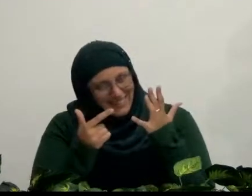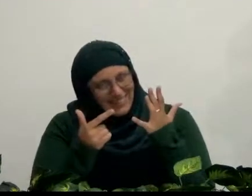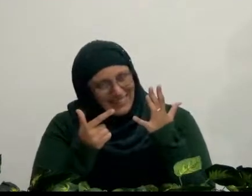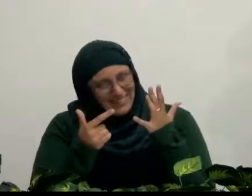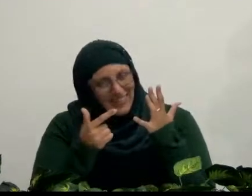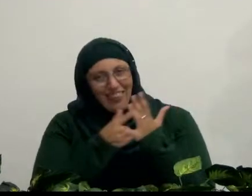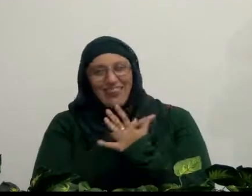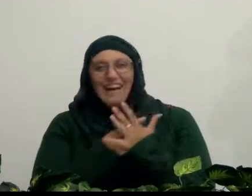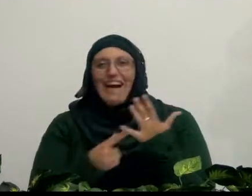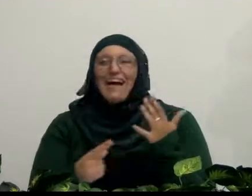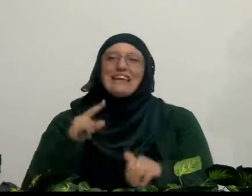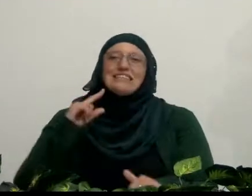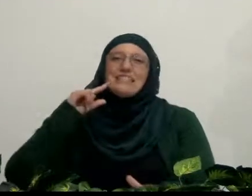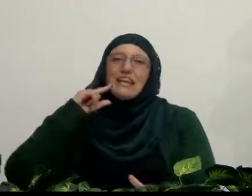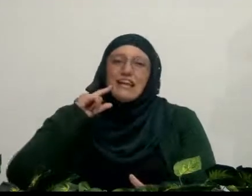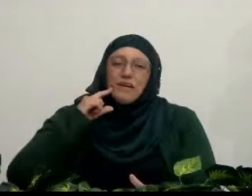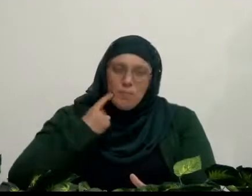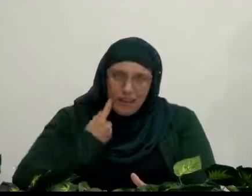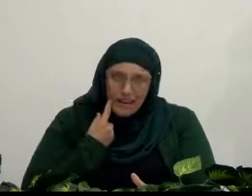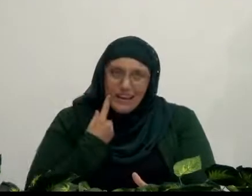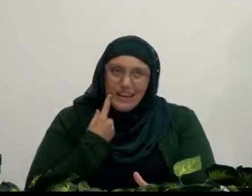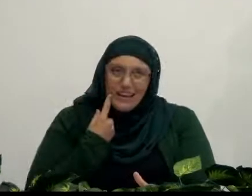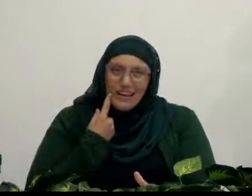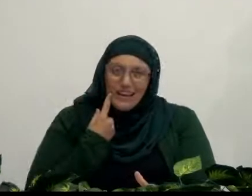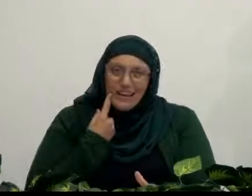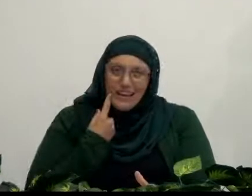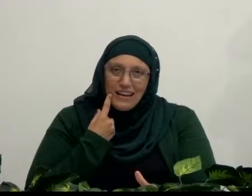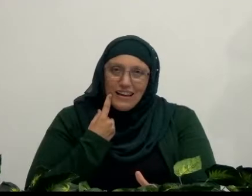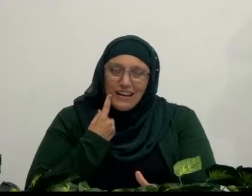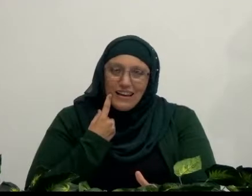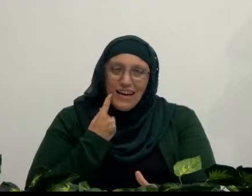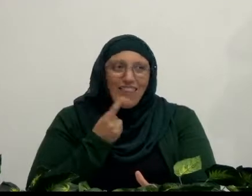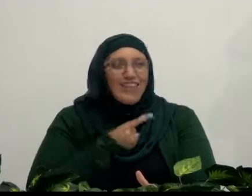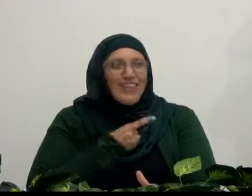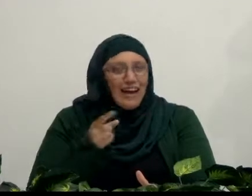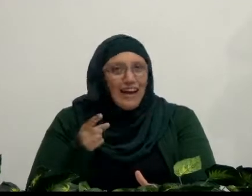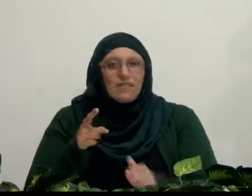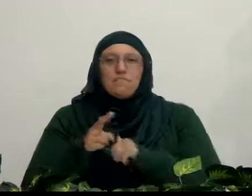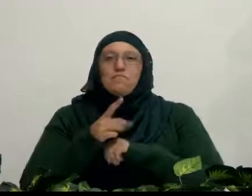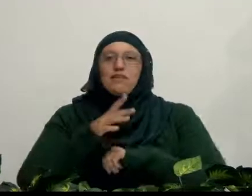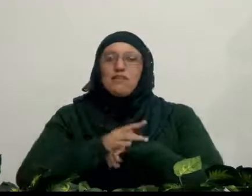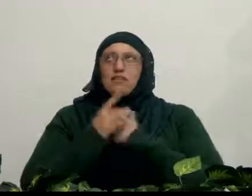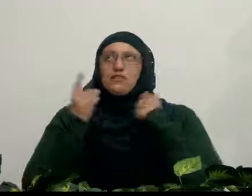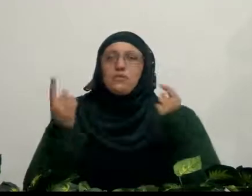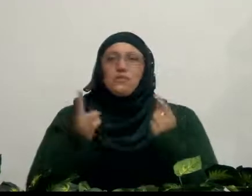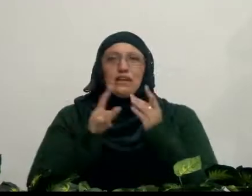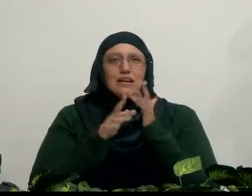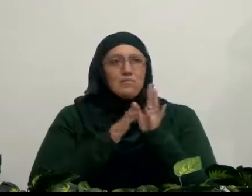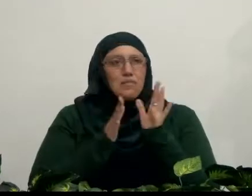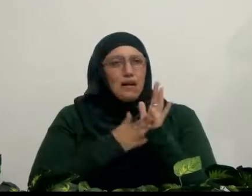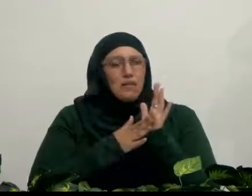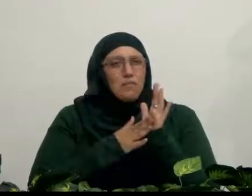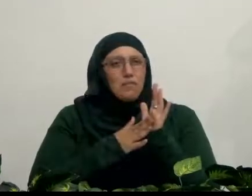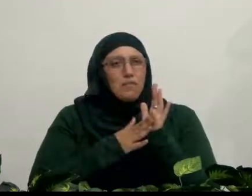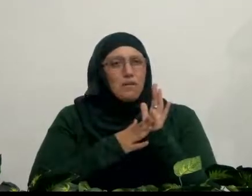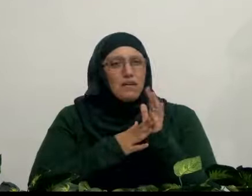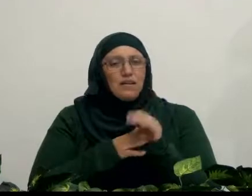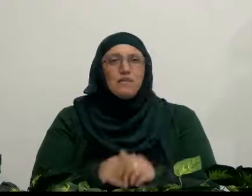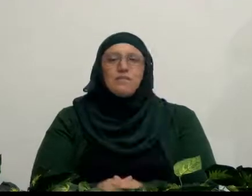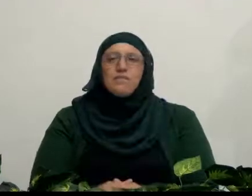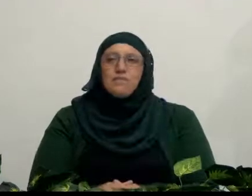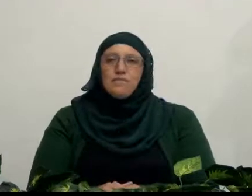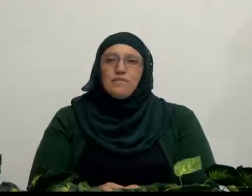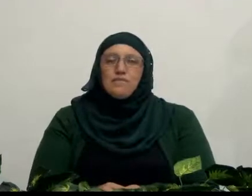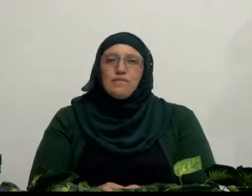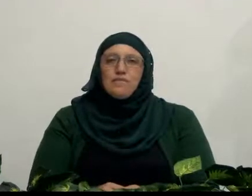deliberately, they married who? And the wives of those imams, the next imam, are what?